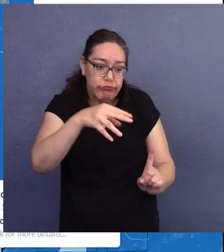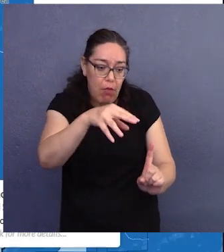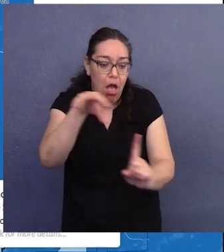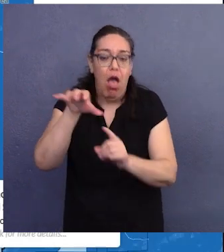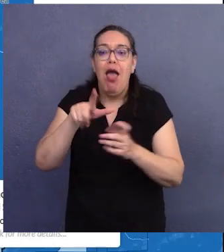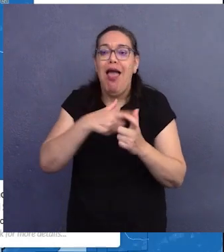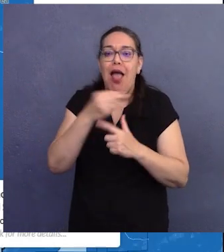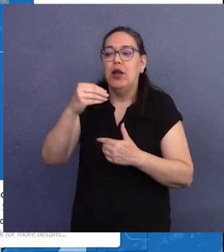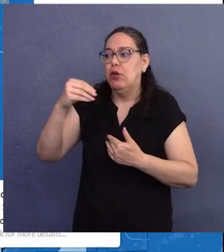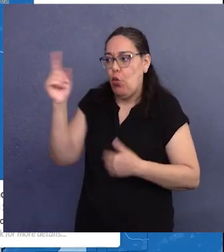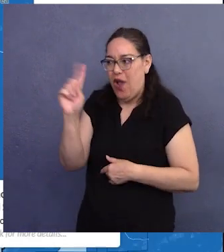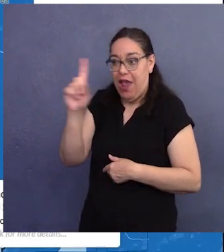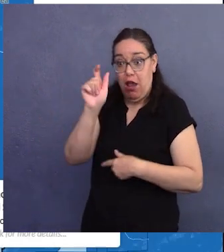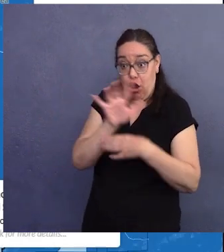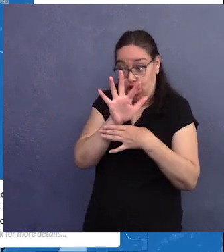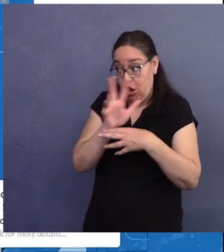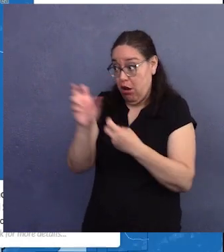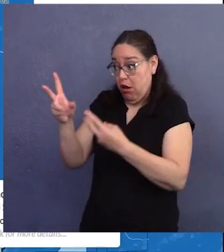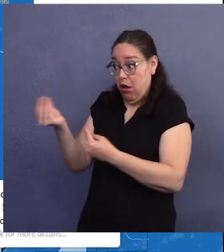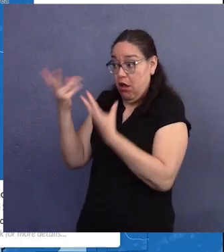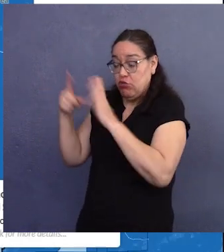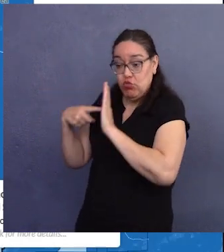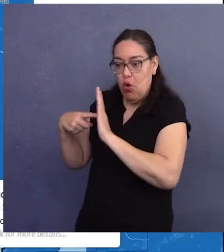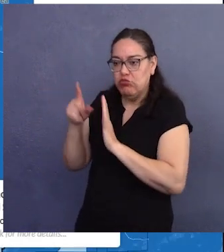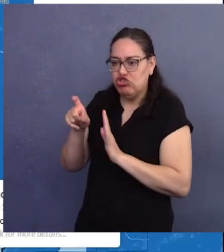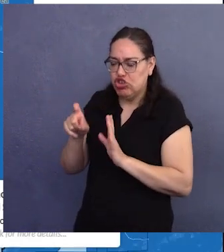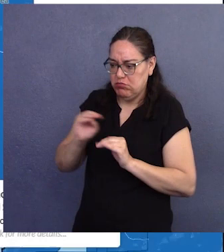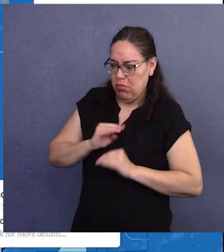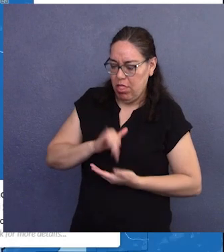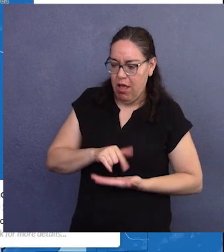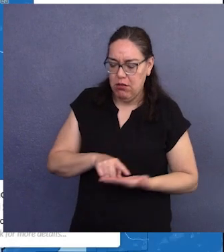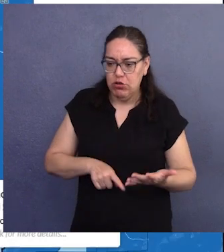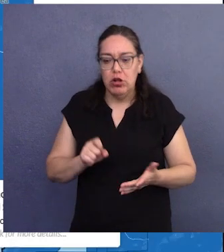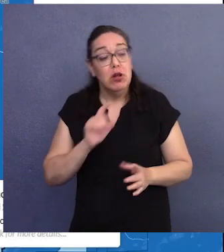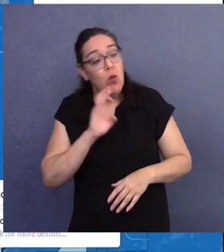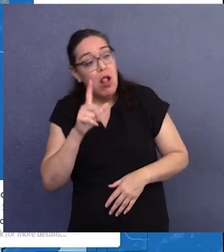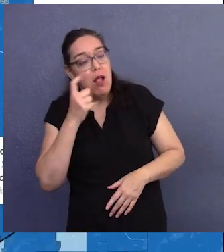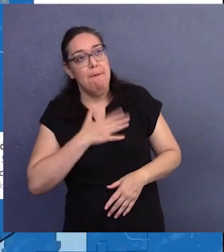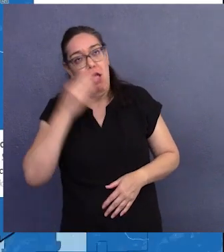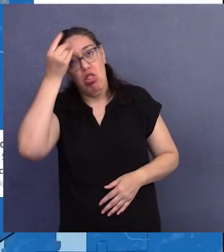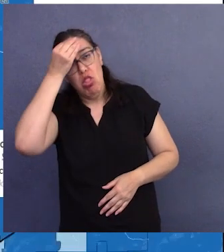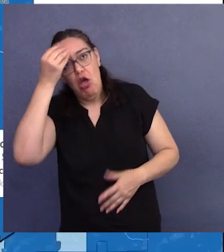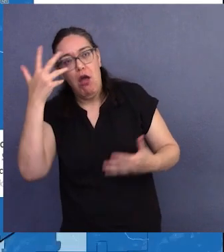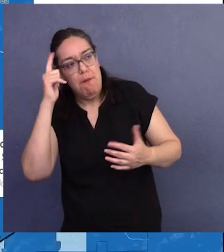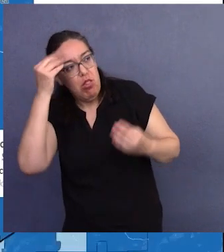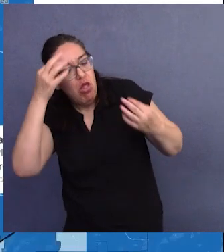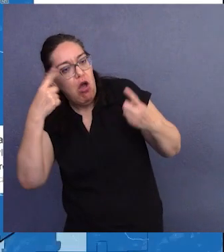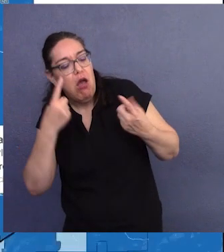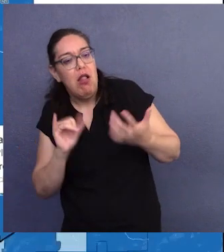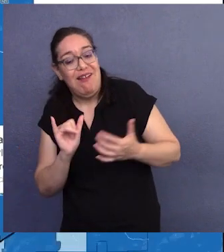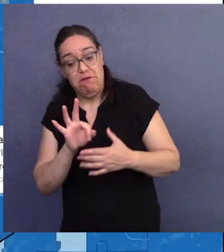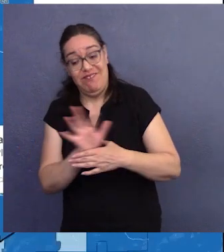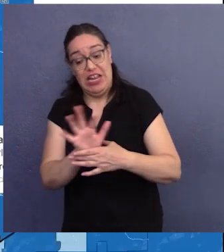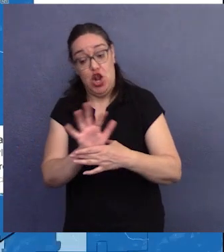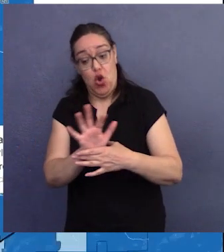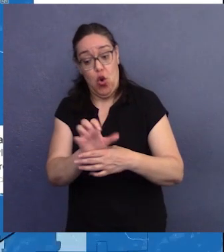it, that should hit the mark. Well, my thought process is like, if it's like a video that is